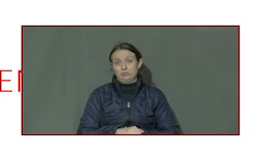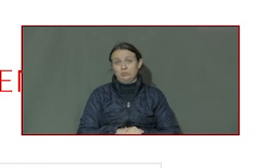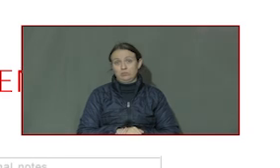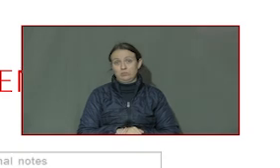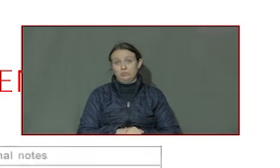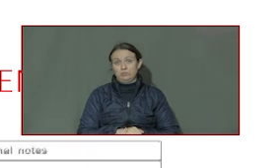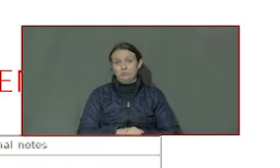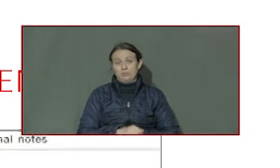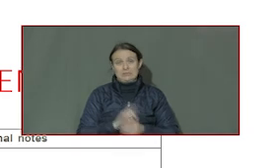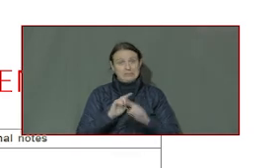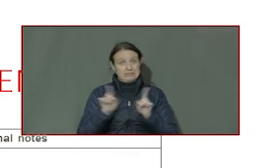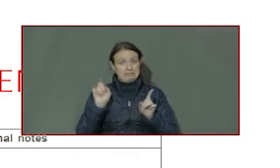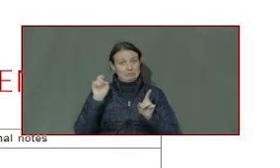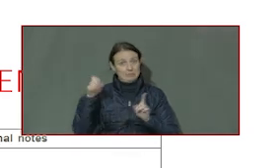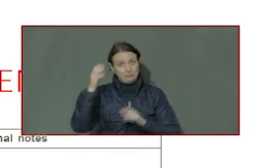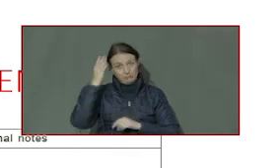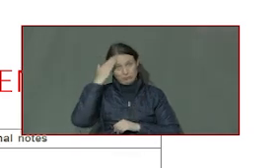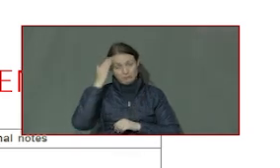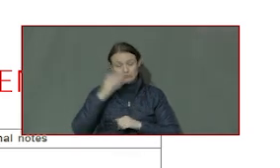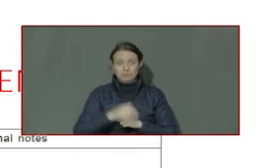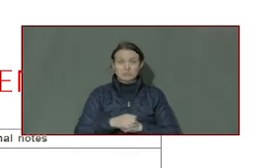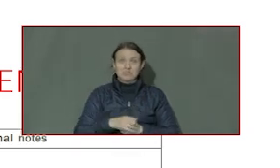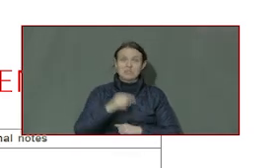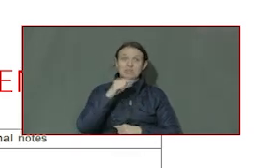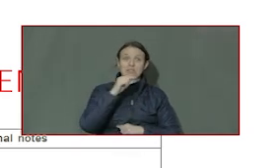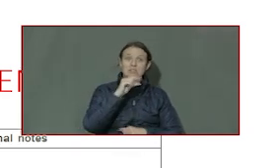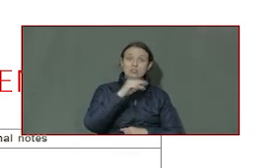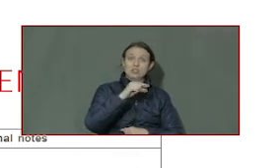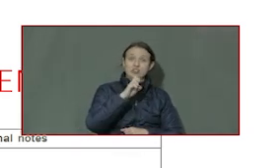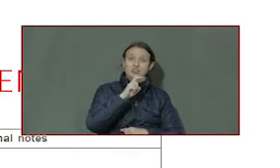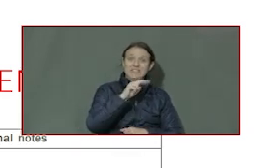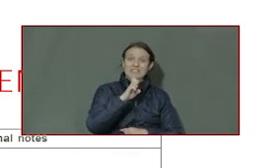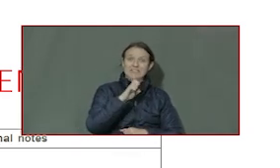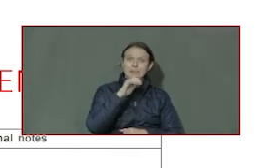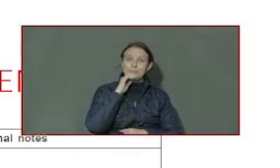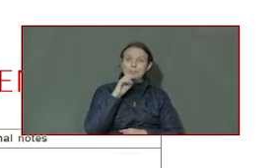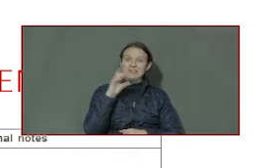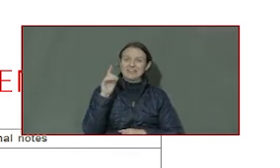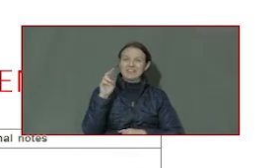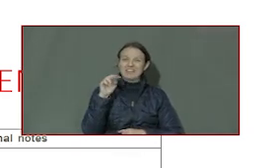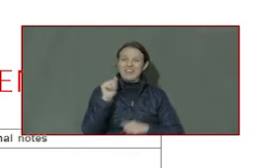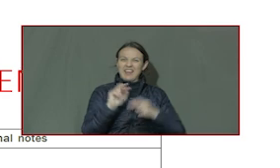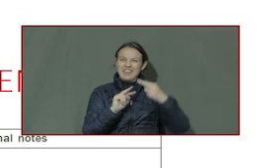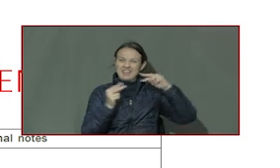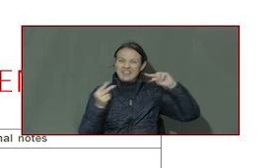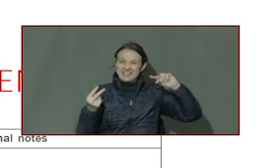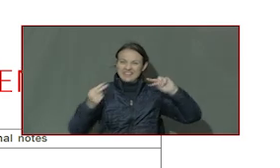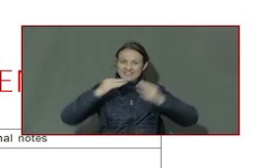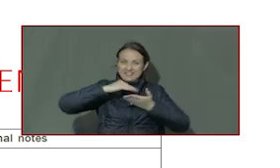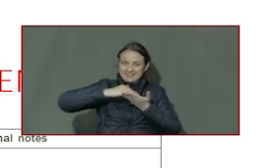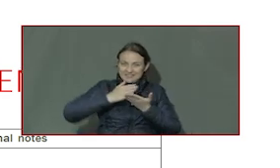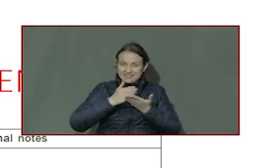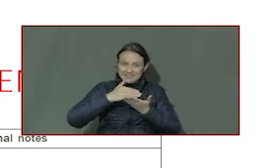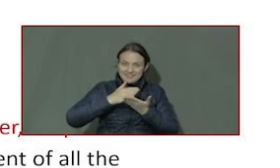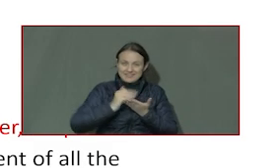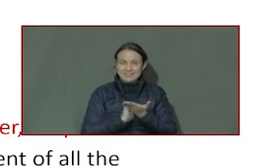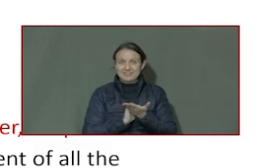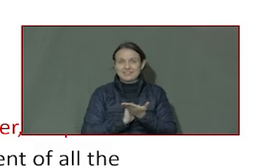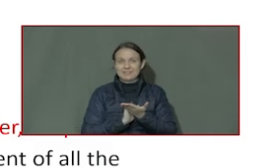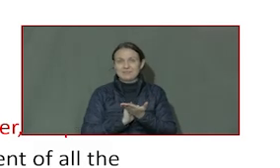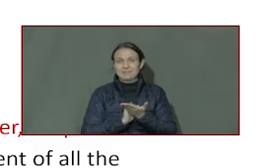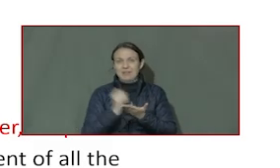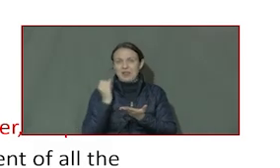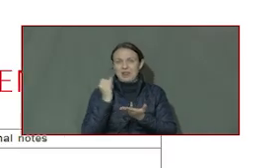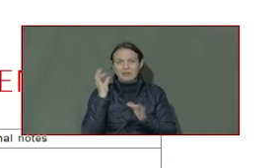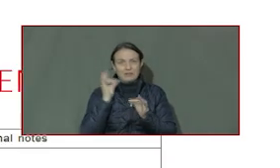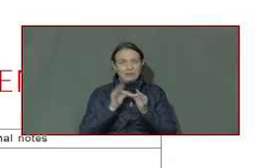The difference. So a gene is a portion of DNA on a chromosome, which codes for particular